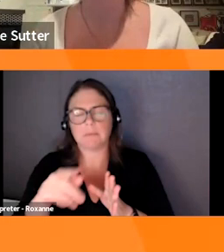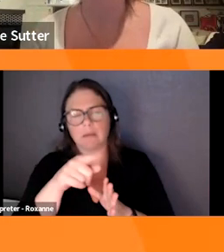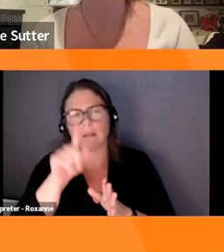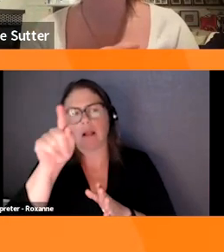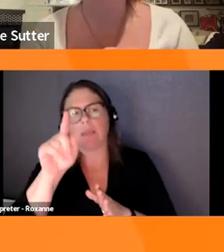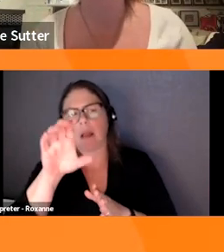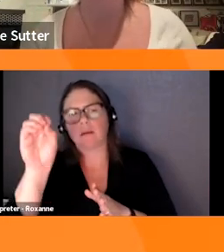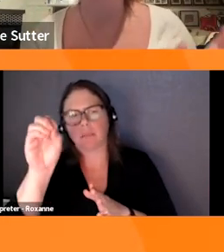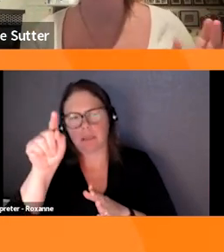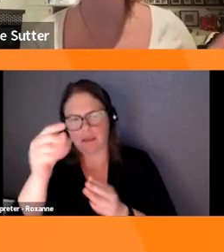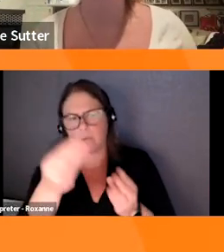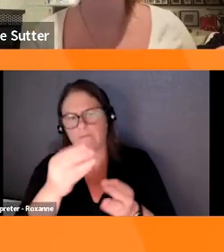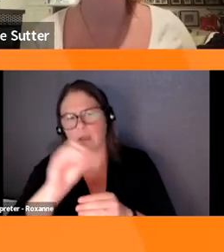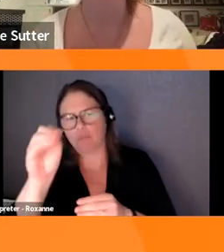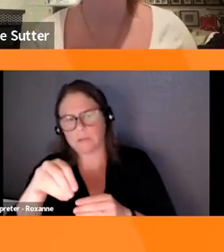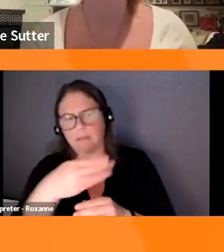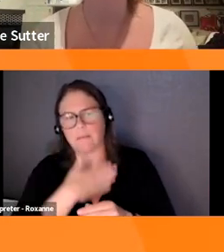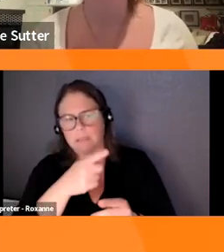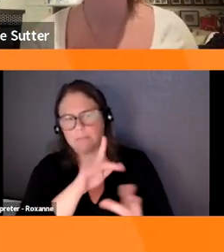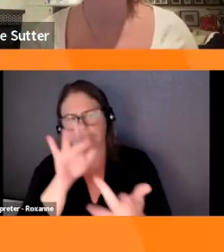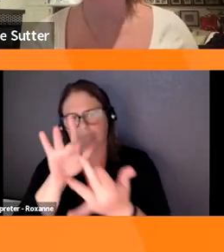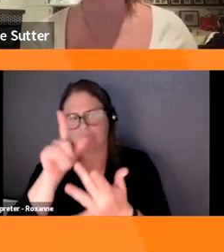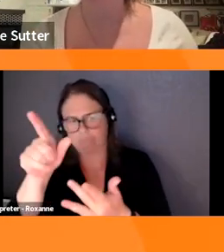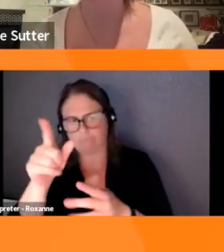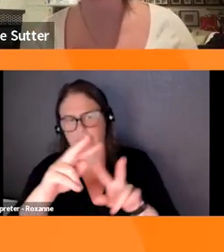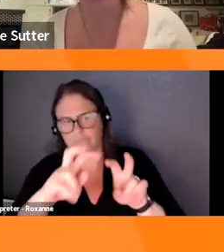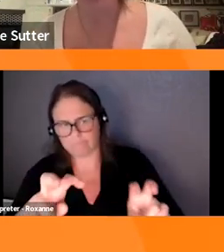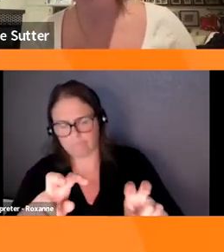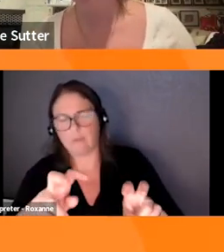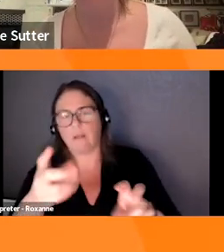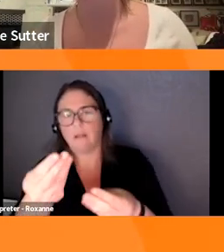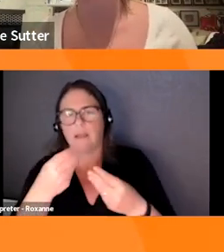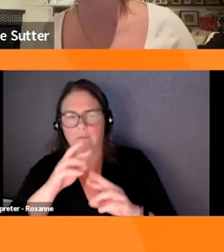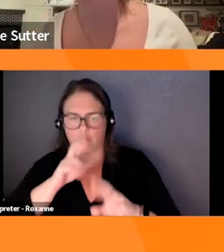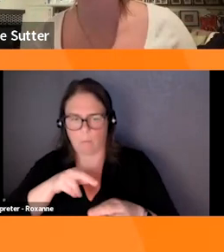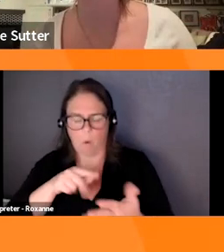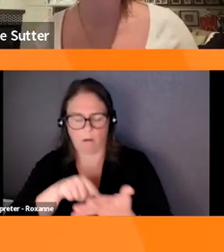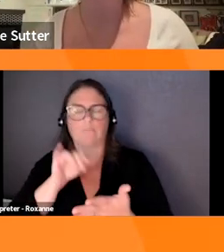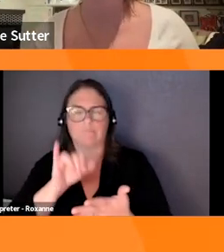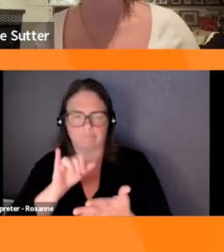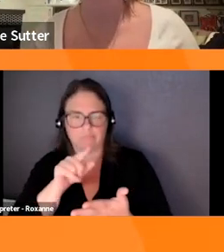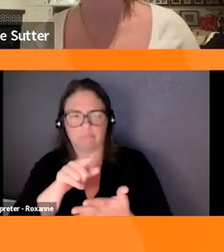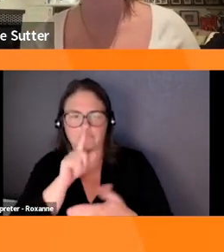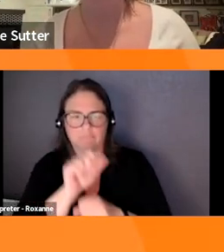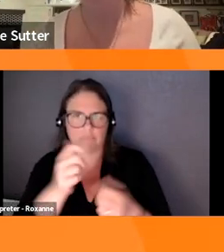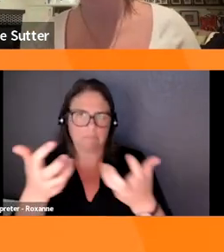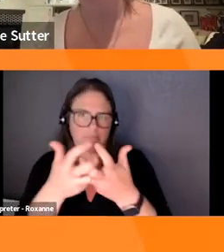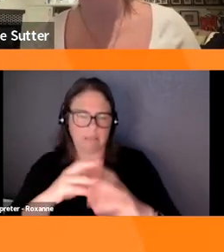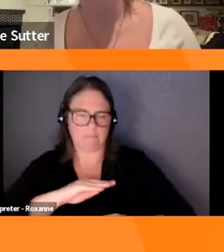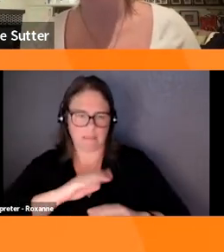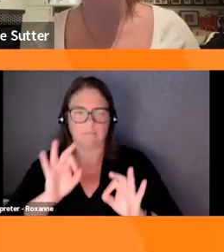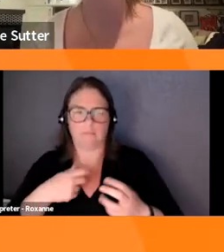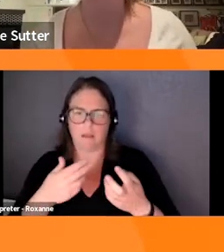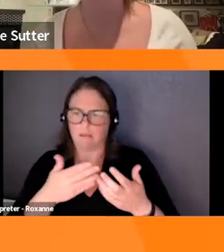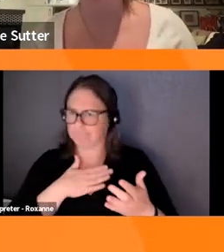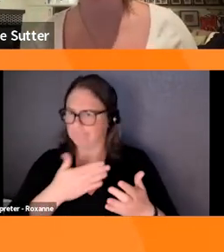that they can see their investments across the same methodology. And then finally, the global goals and